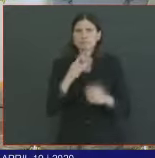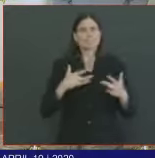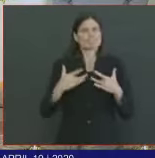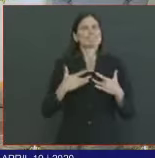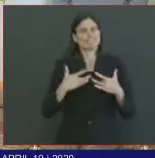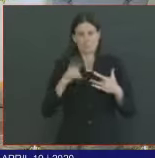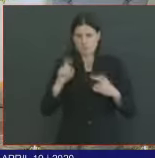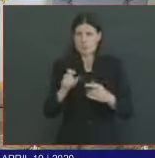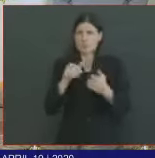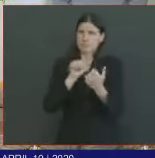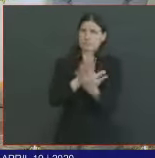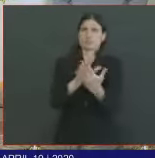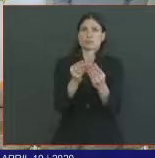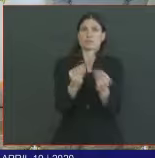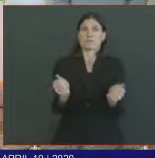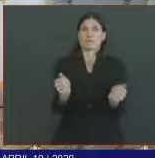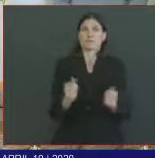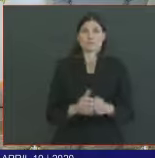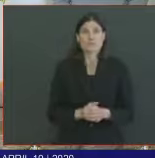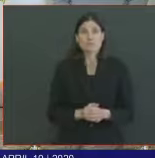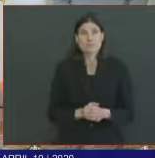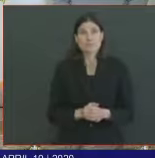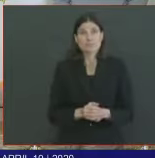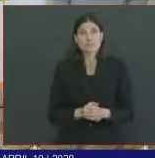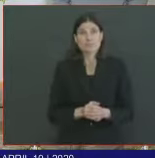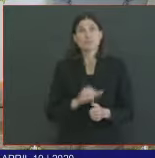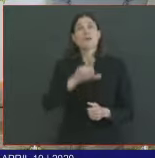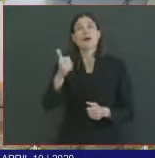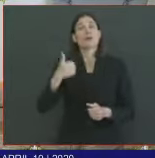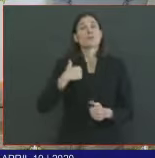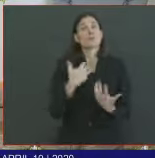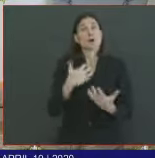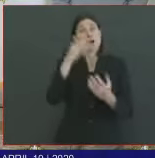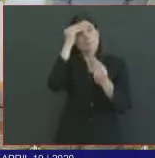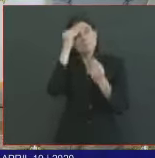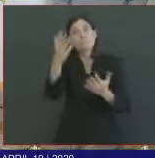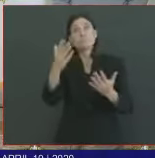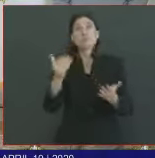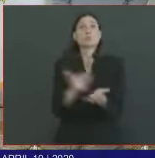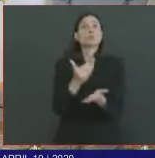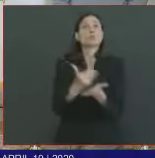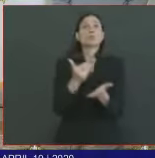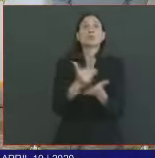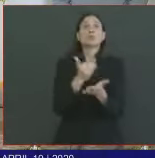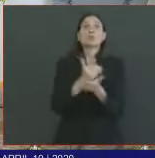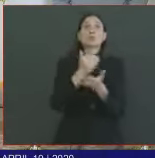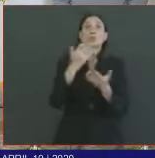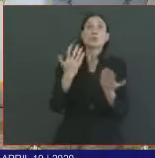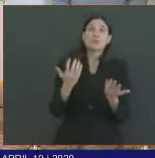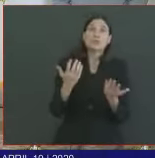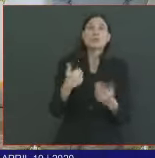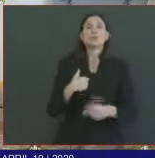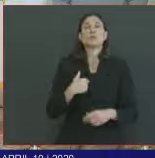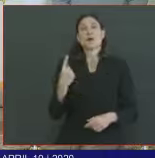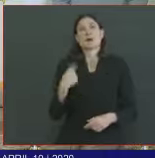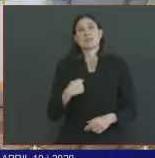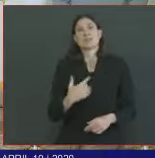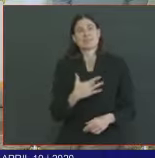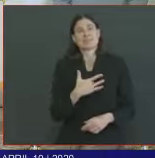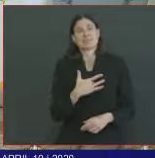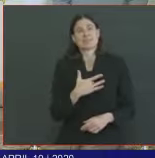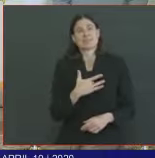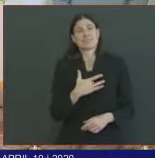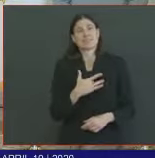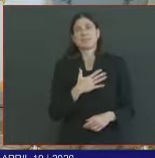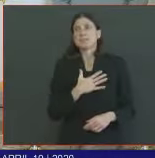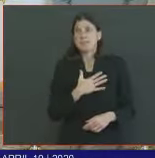A couple of other announcements. The next one's a difficult one. Obviously, nothing about the pandemic is